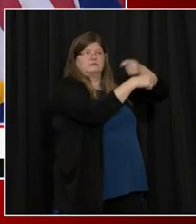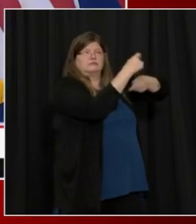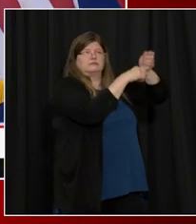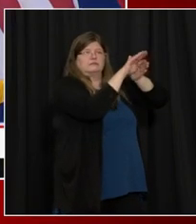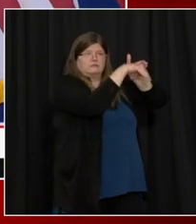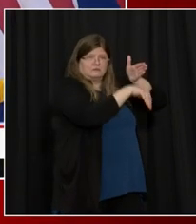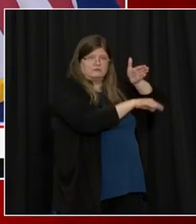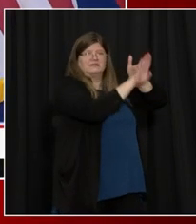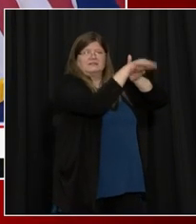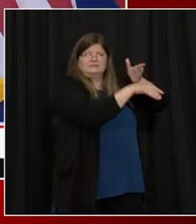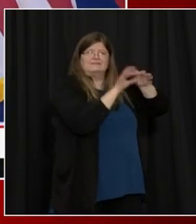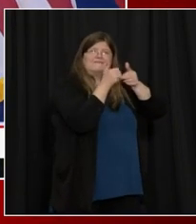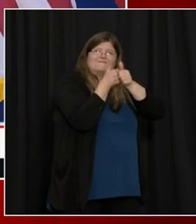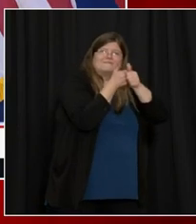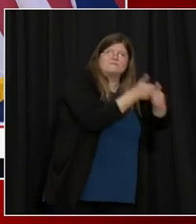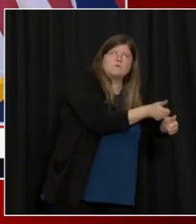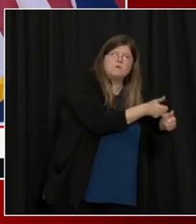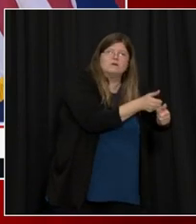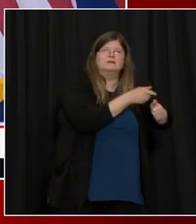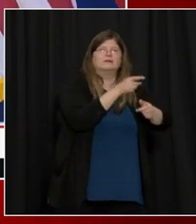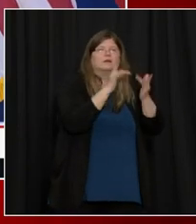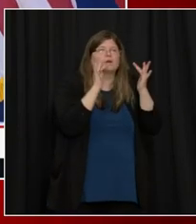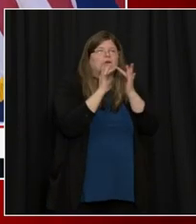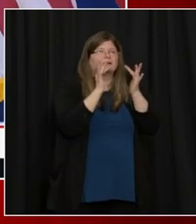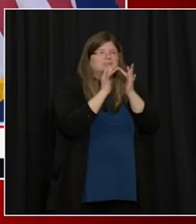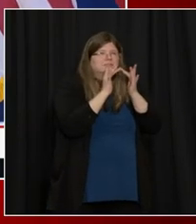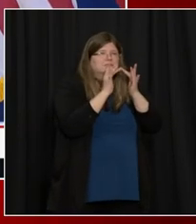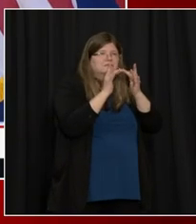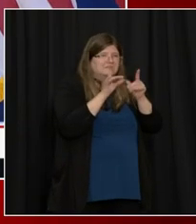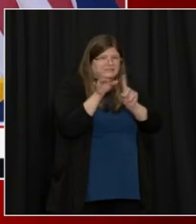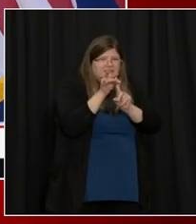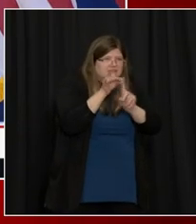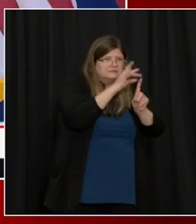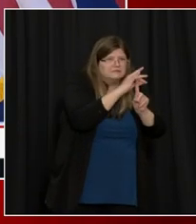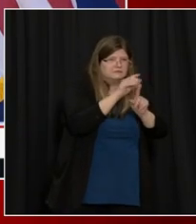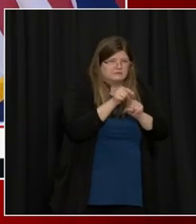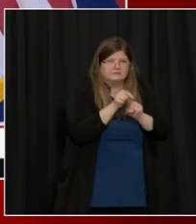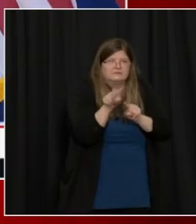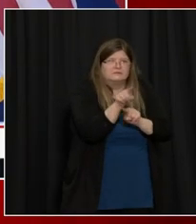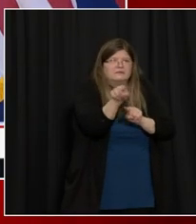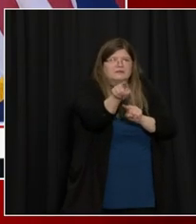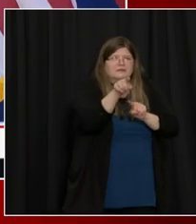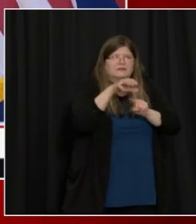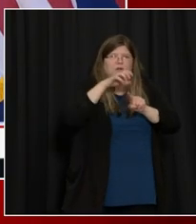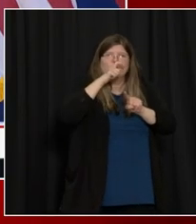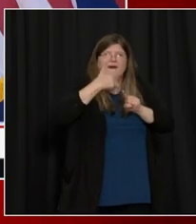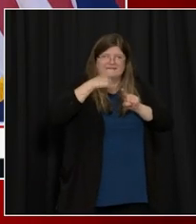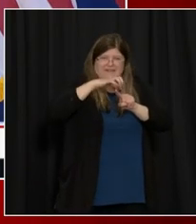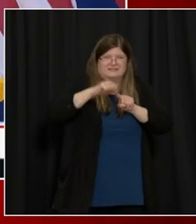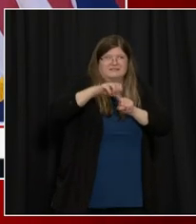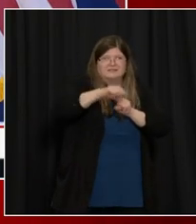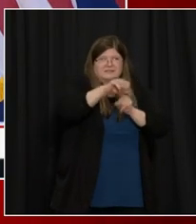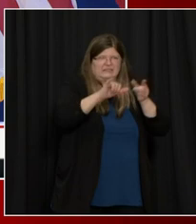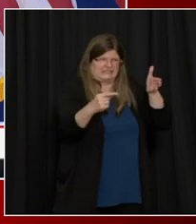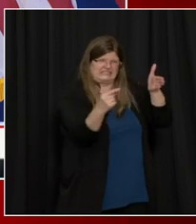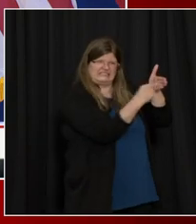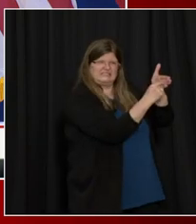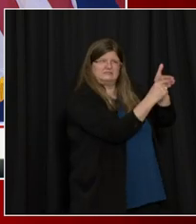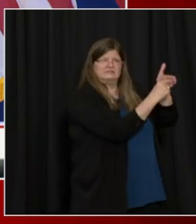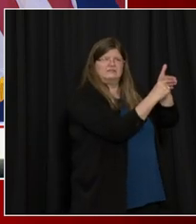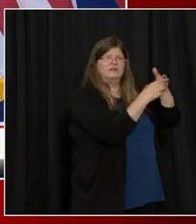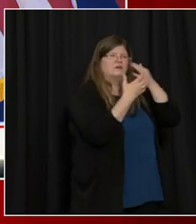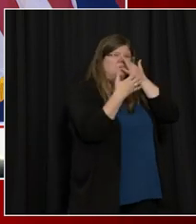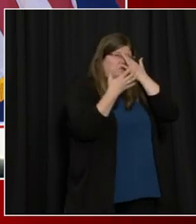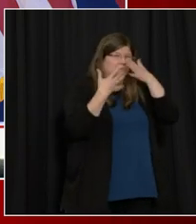touch with the new infection. So when we made this chart available, we actually told members of the press that we wouldn't share